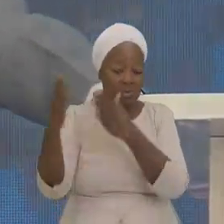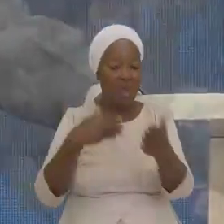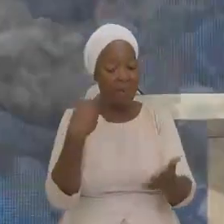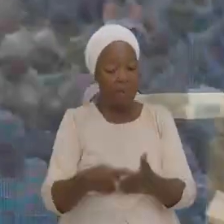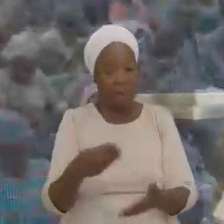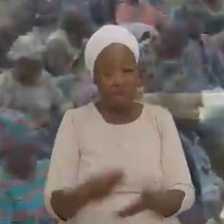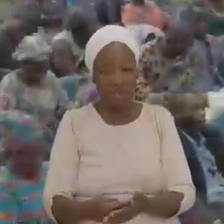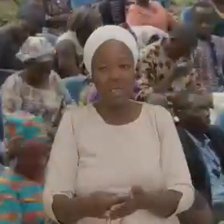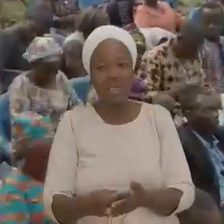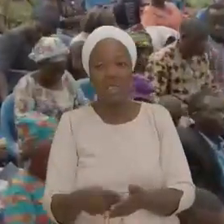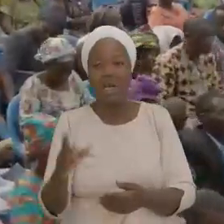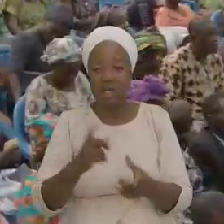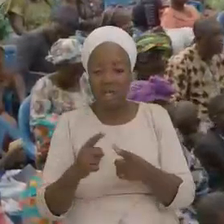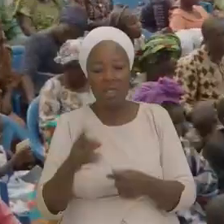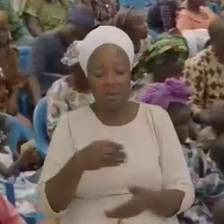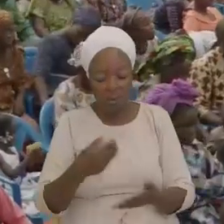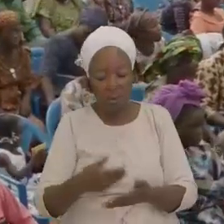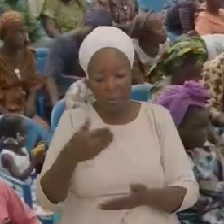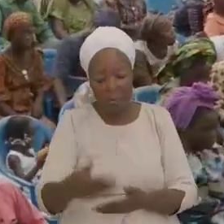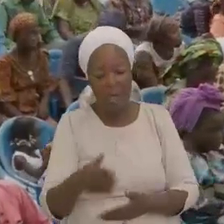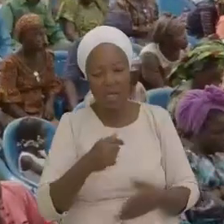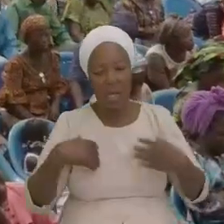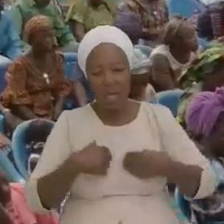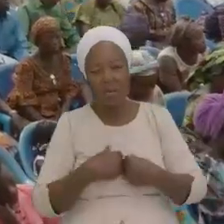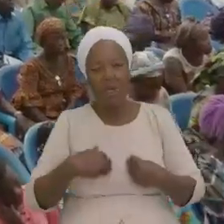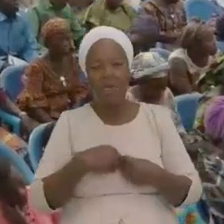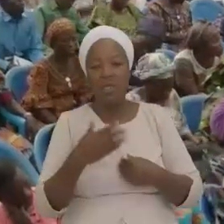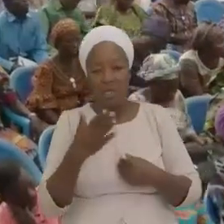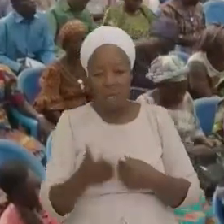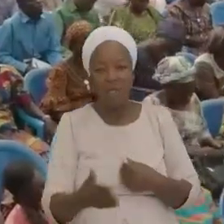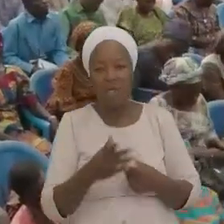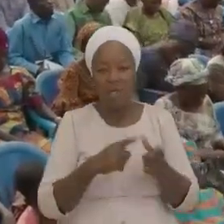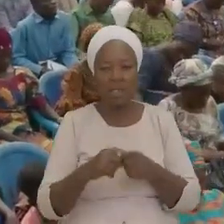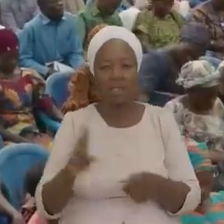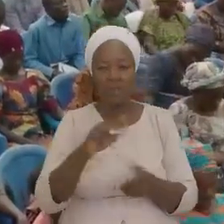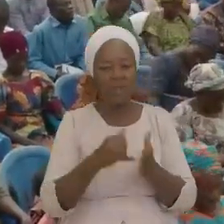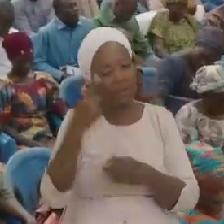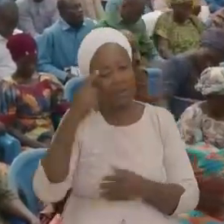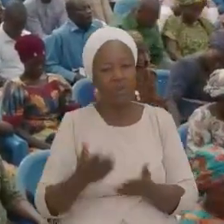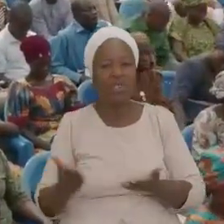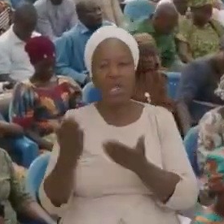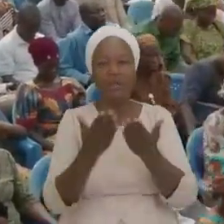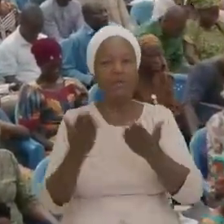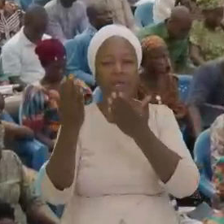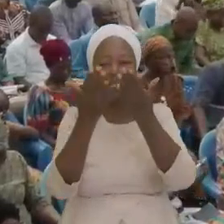carry, and then they'll buy the animal in their own time, and it will sacrifice.